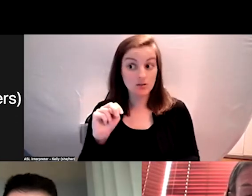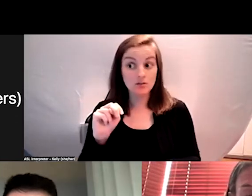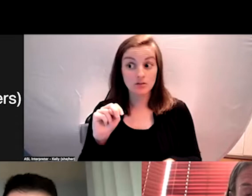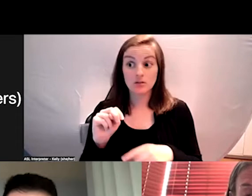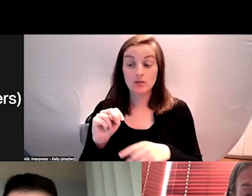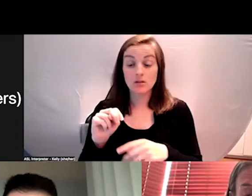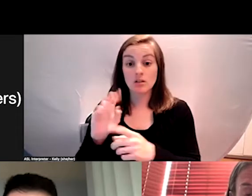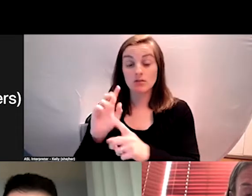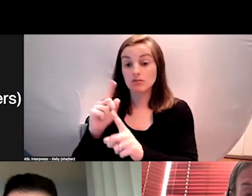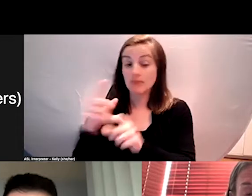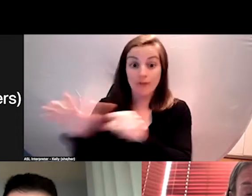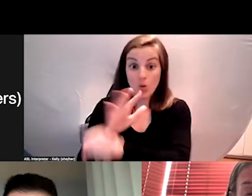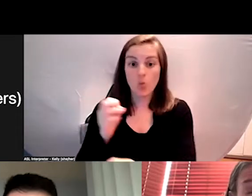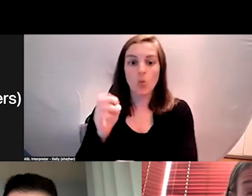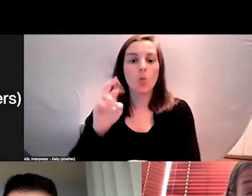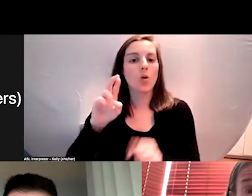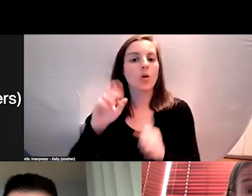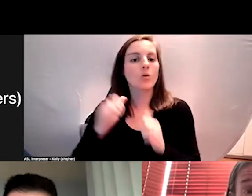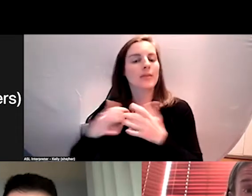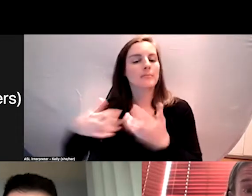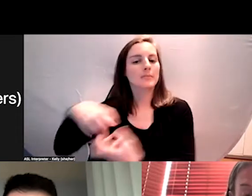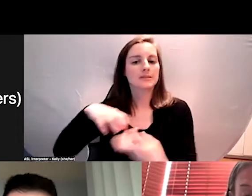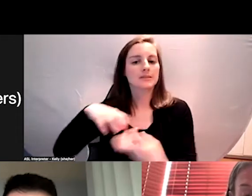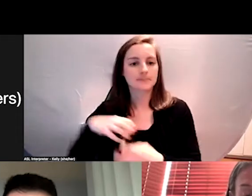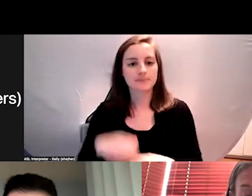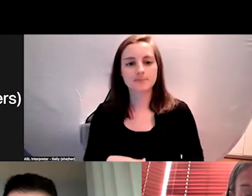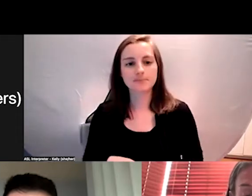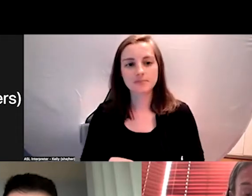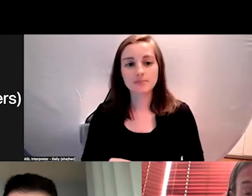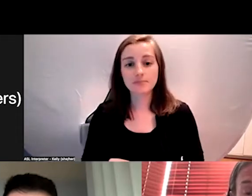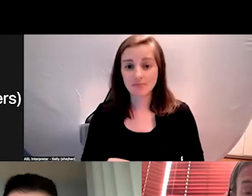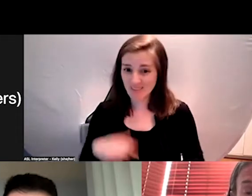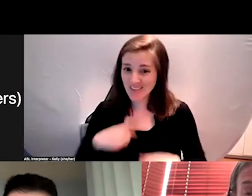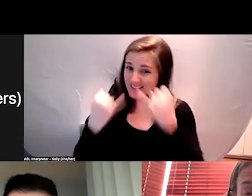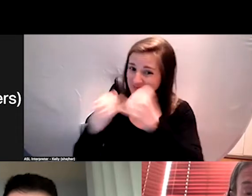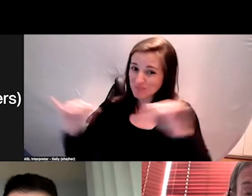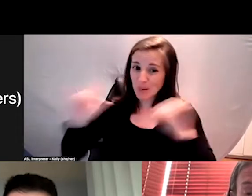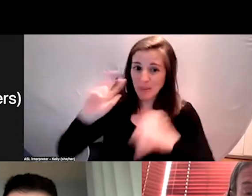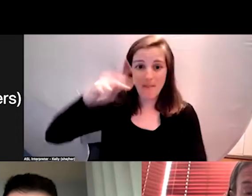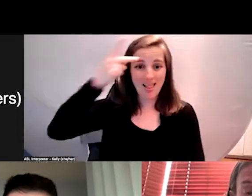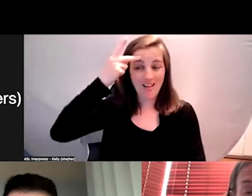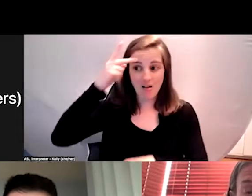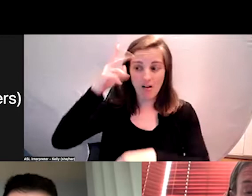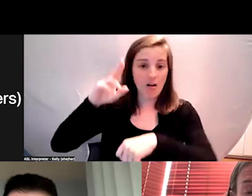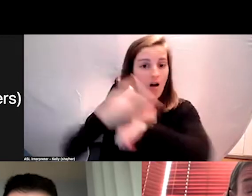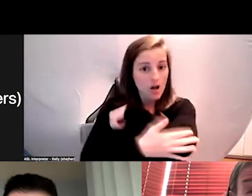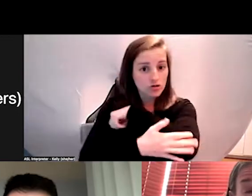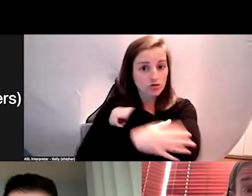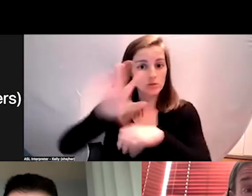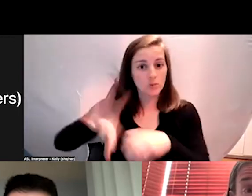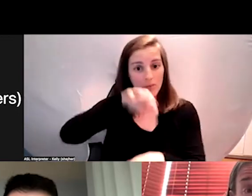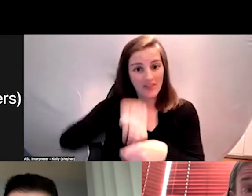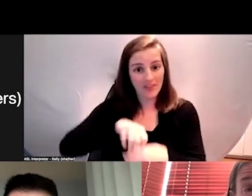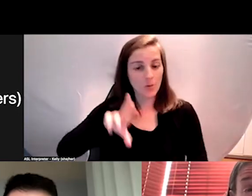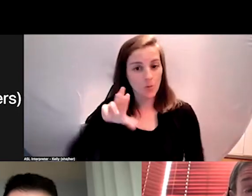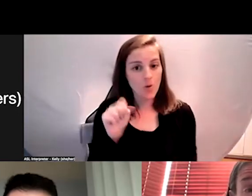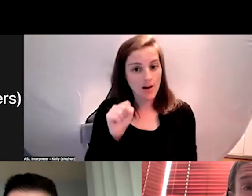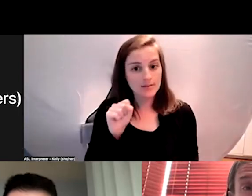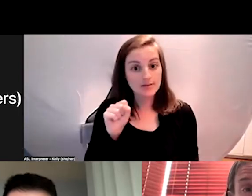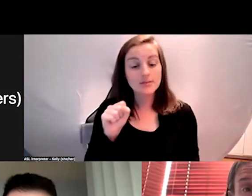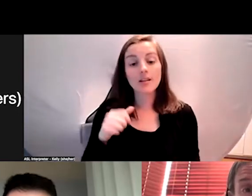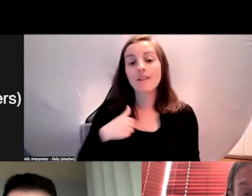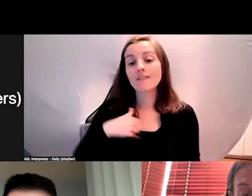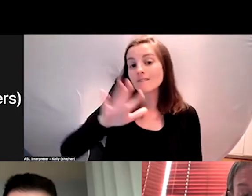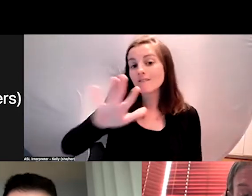American Indian, Alaskan Native tribes are sovereign political nations within the US, and they include 574